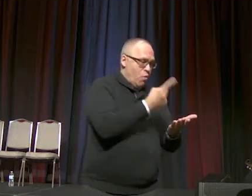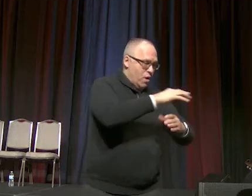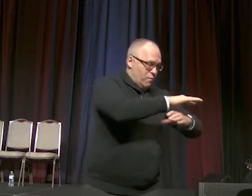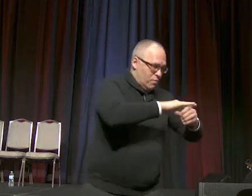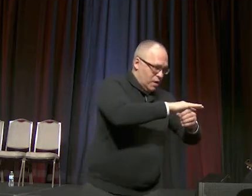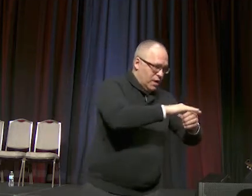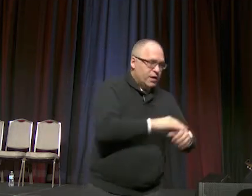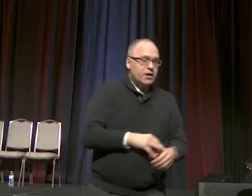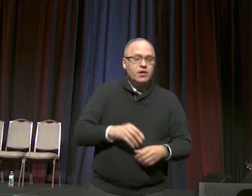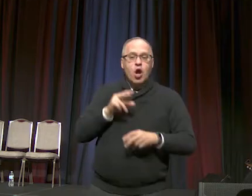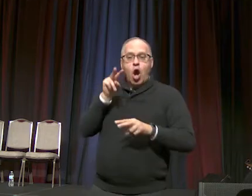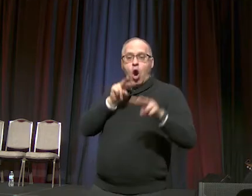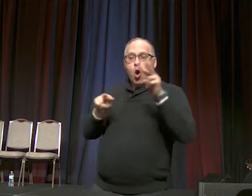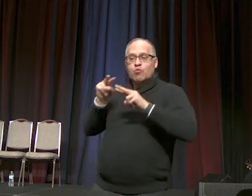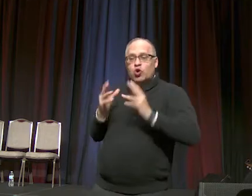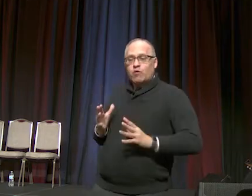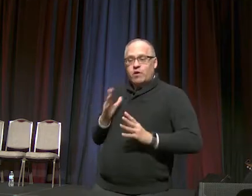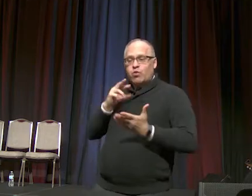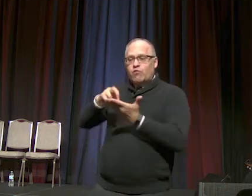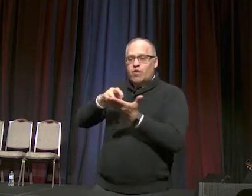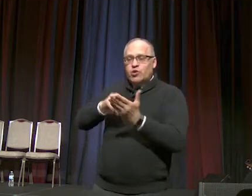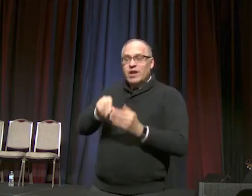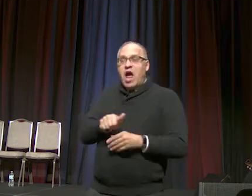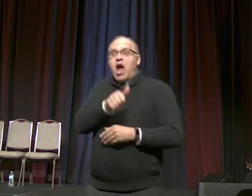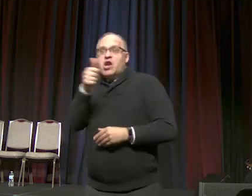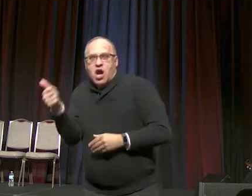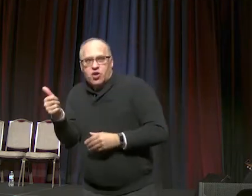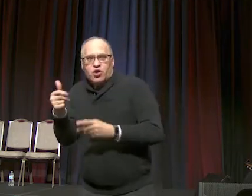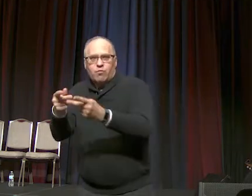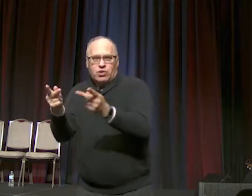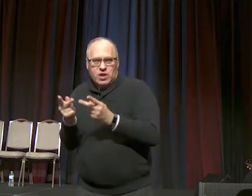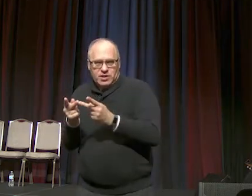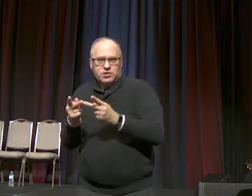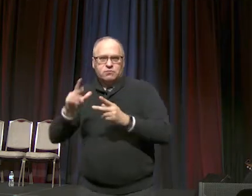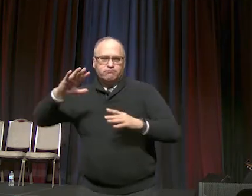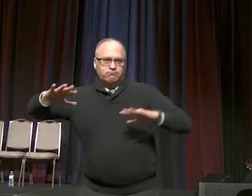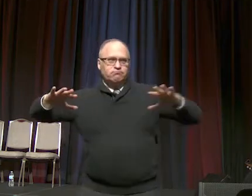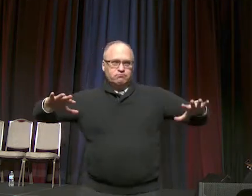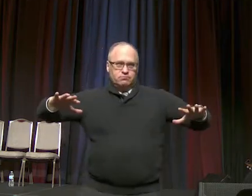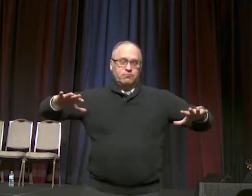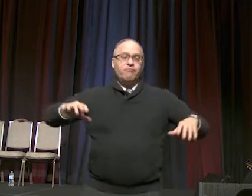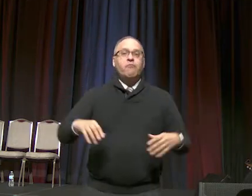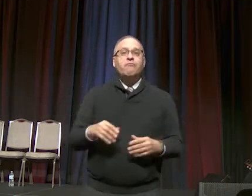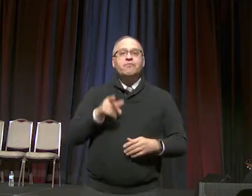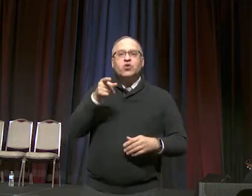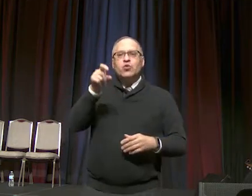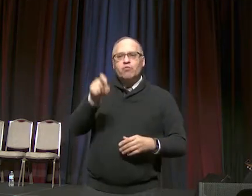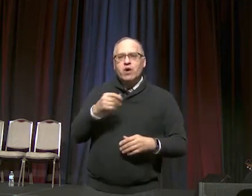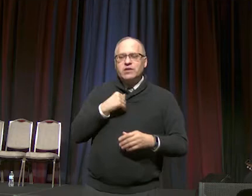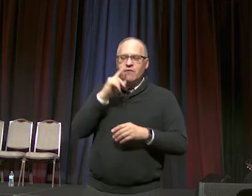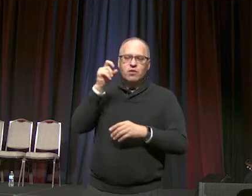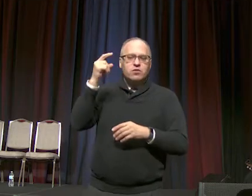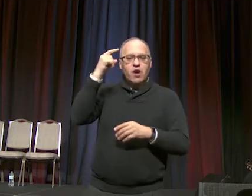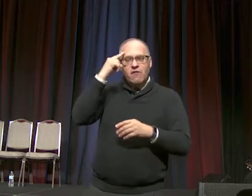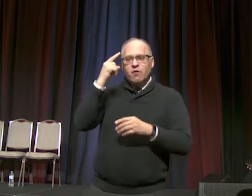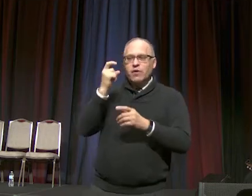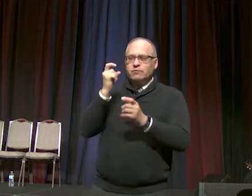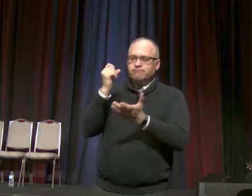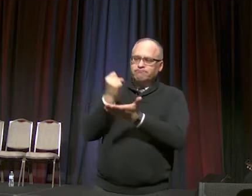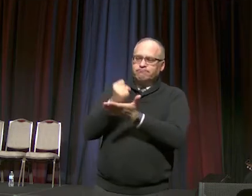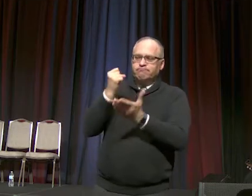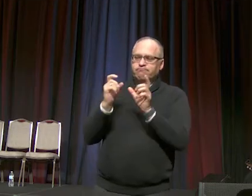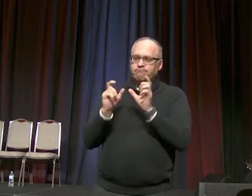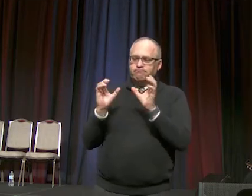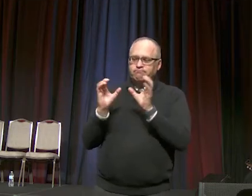registering in a separate space. To register for General Conference, you will need a government-issued photo ID, whether that